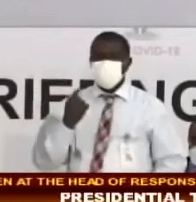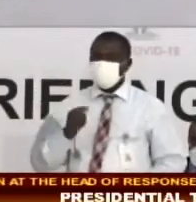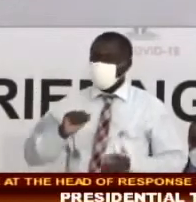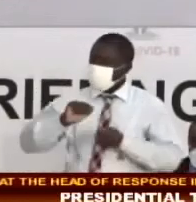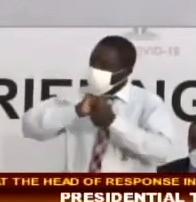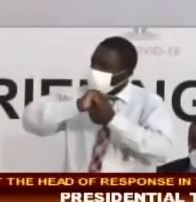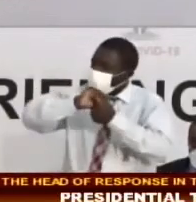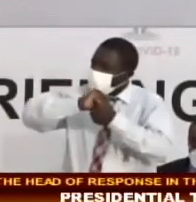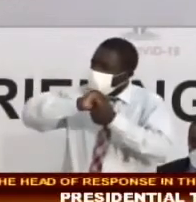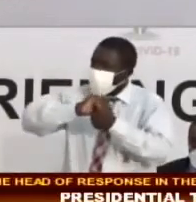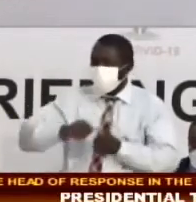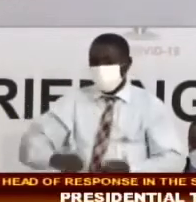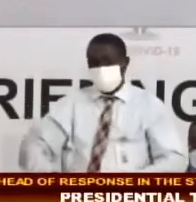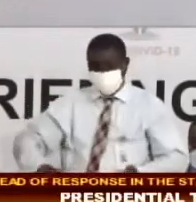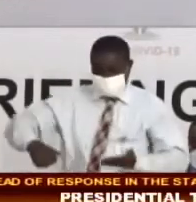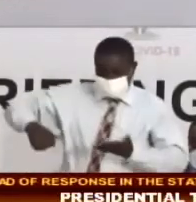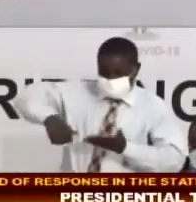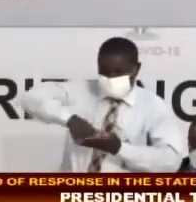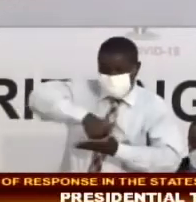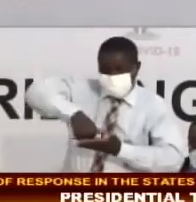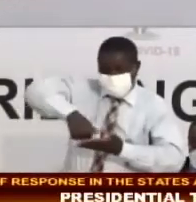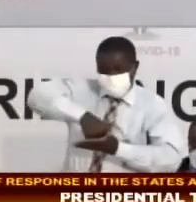and iron